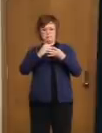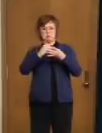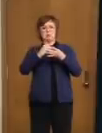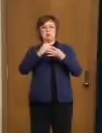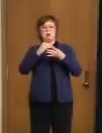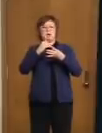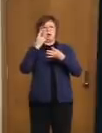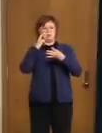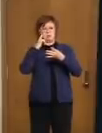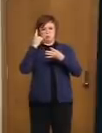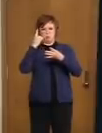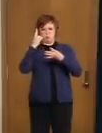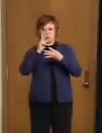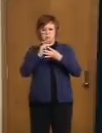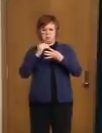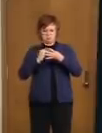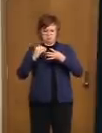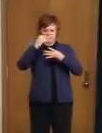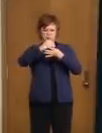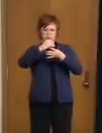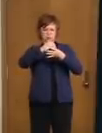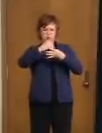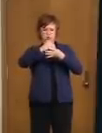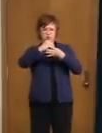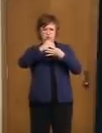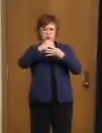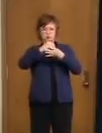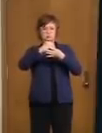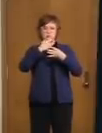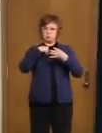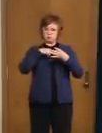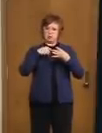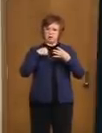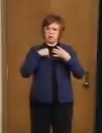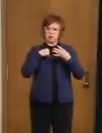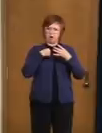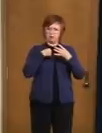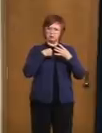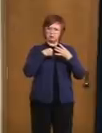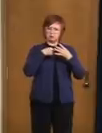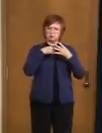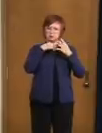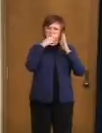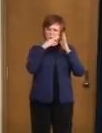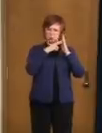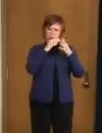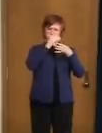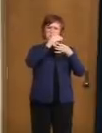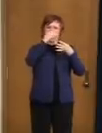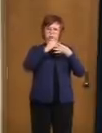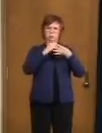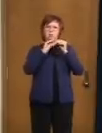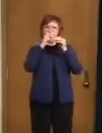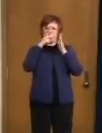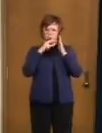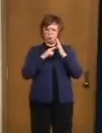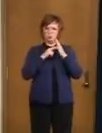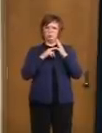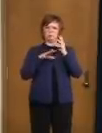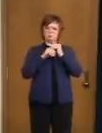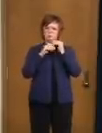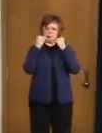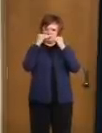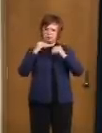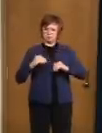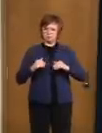of transmission in the province in the early weeks of December. On December the 12th, for example, the day that